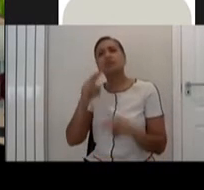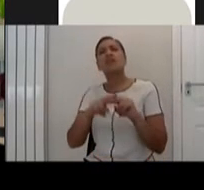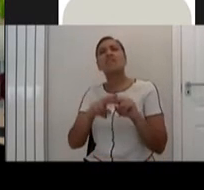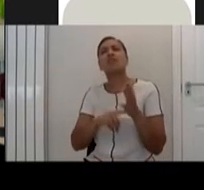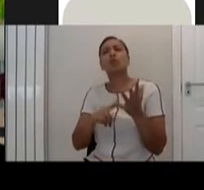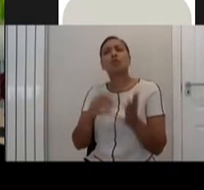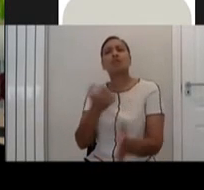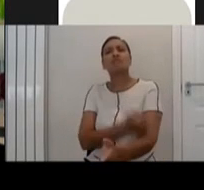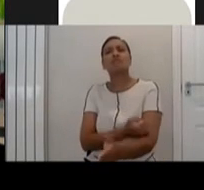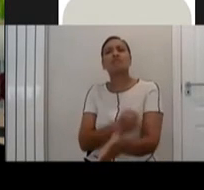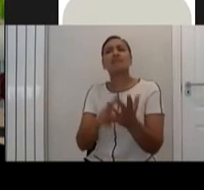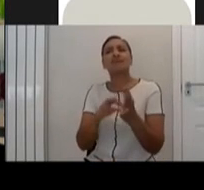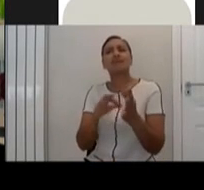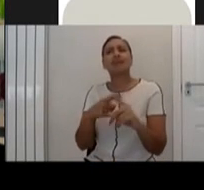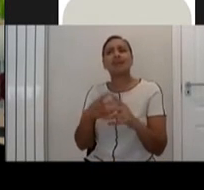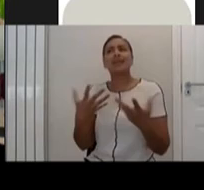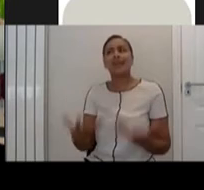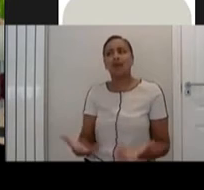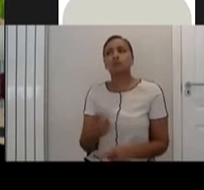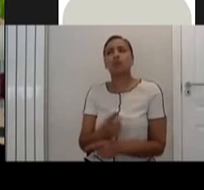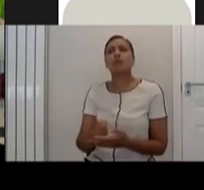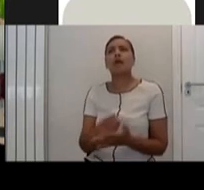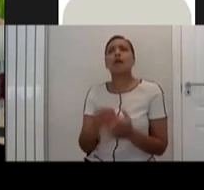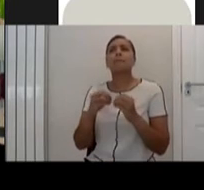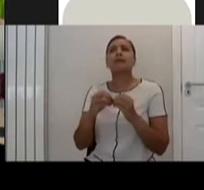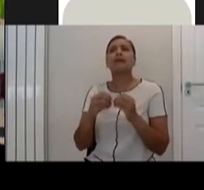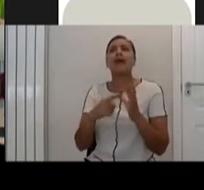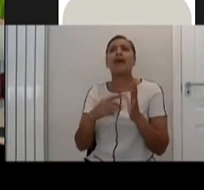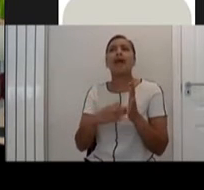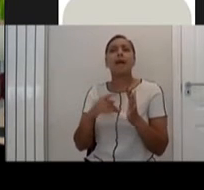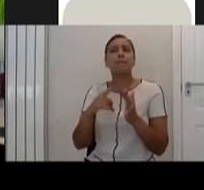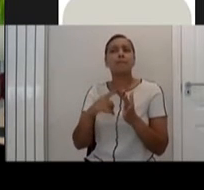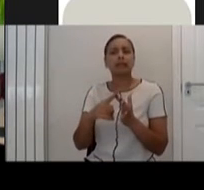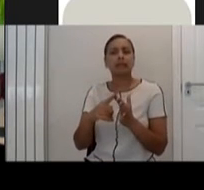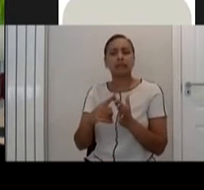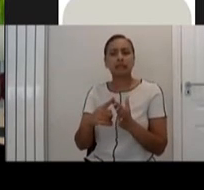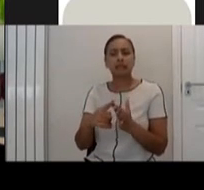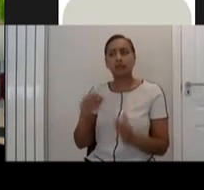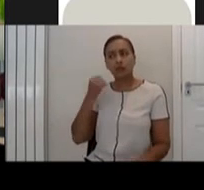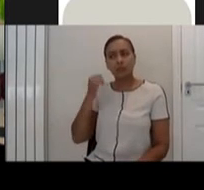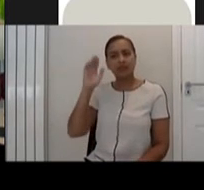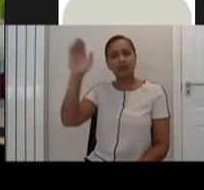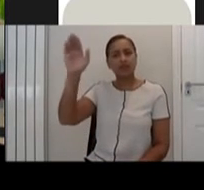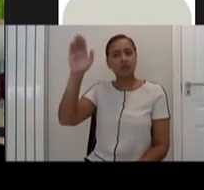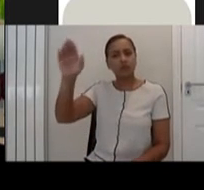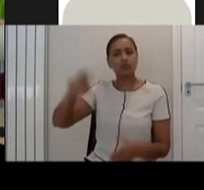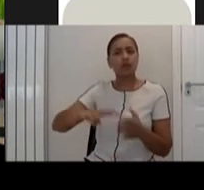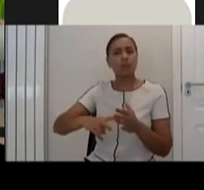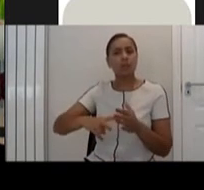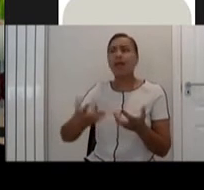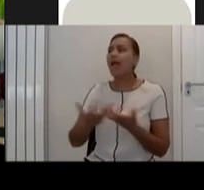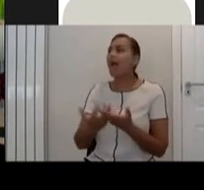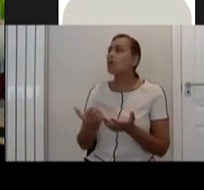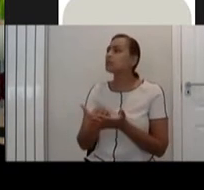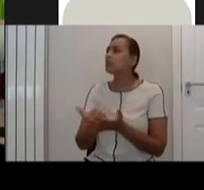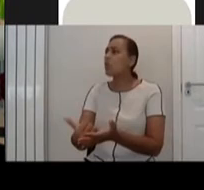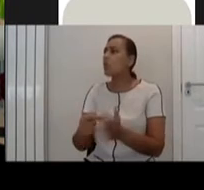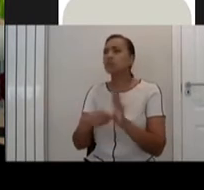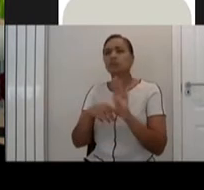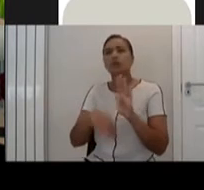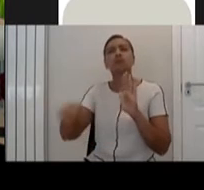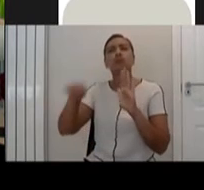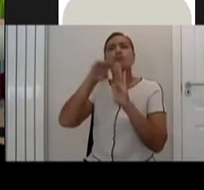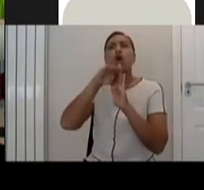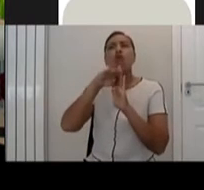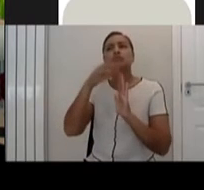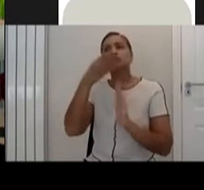about the BME populations or some of the groups, is there any plan to look at supporting them, prioritising whether it's the